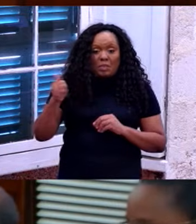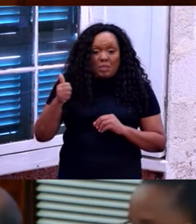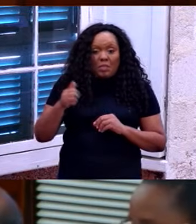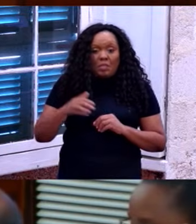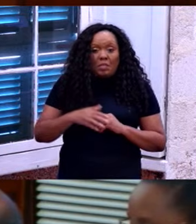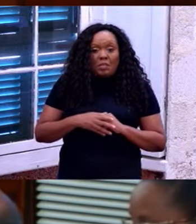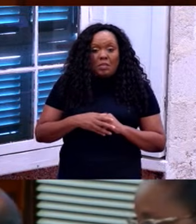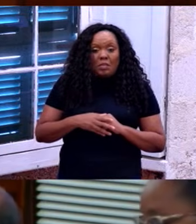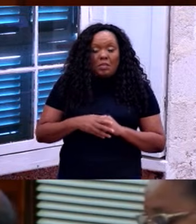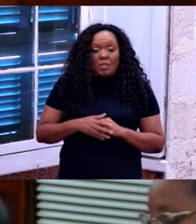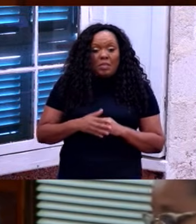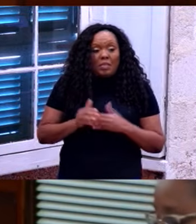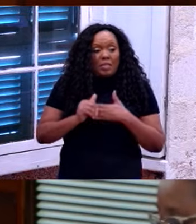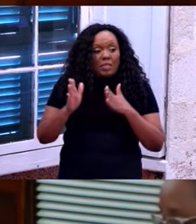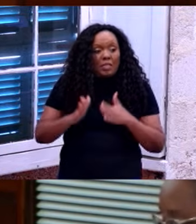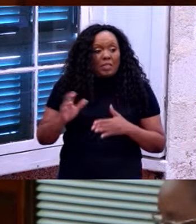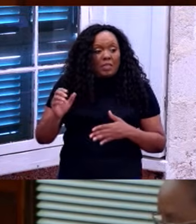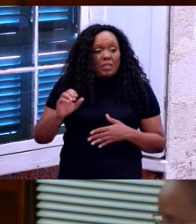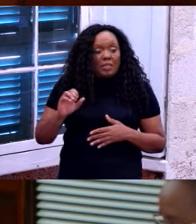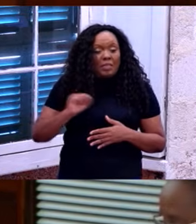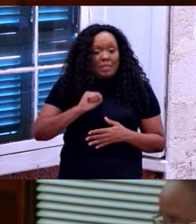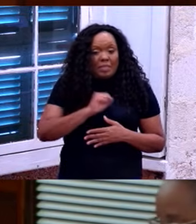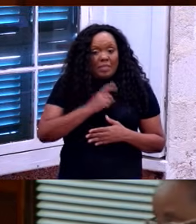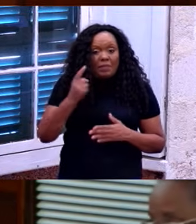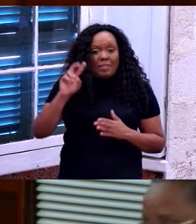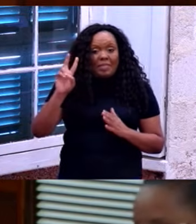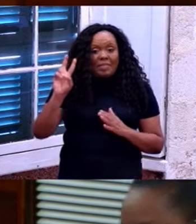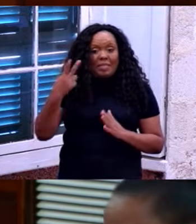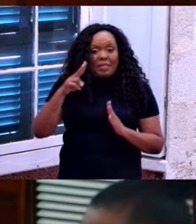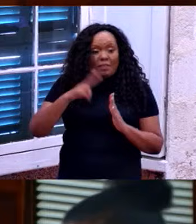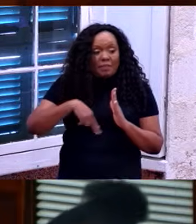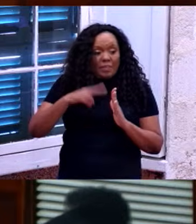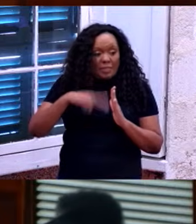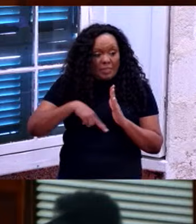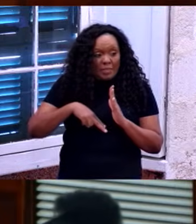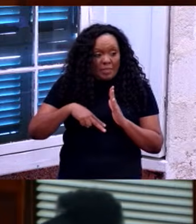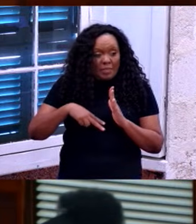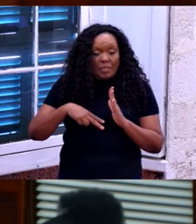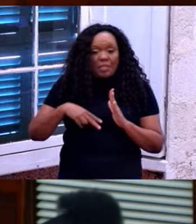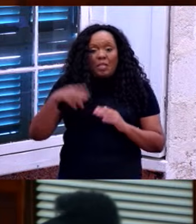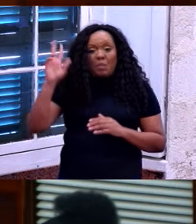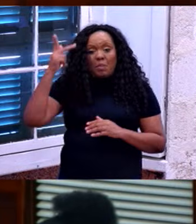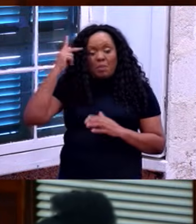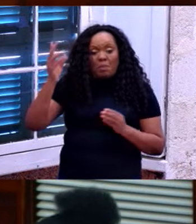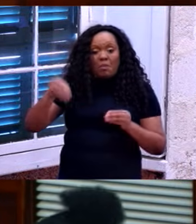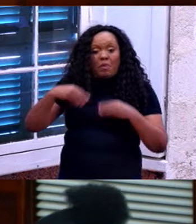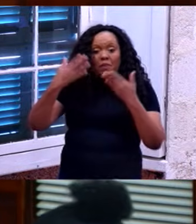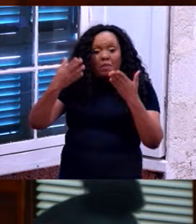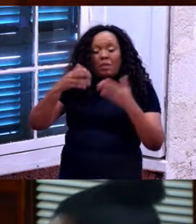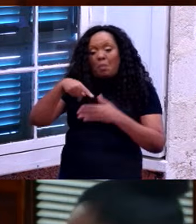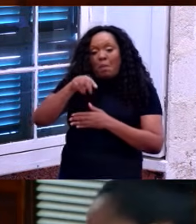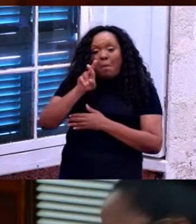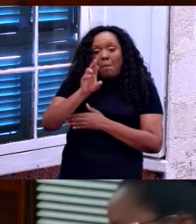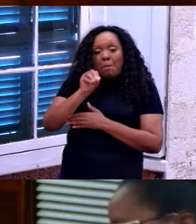Senate, to move the second reading of the Parliament Miscellaneous Provisions Bill 2025.